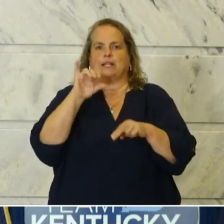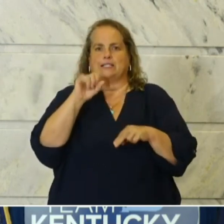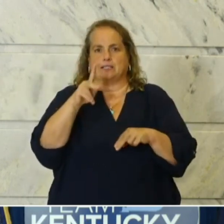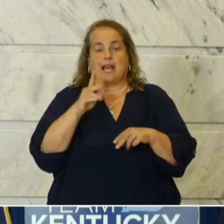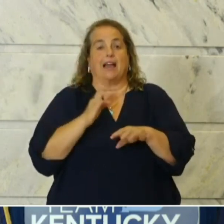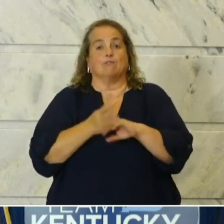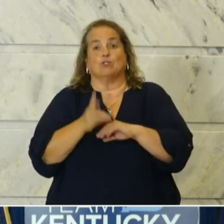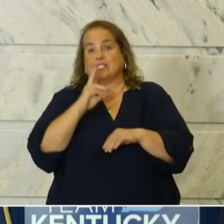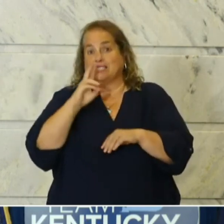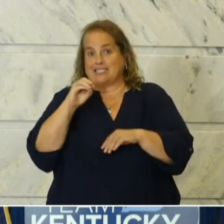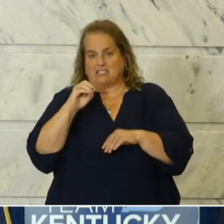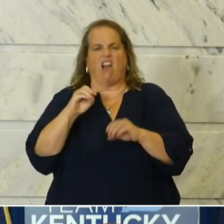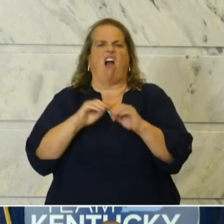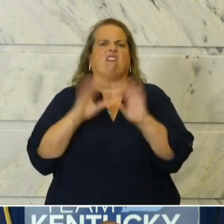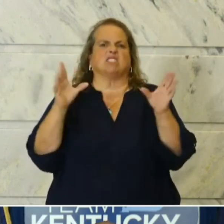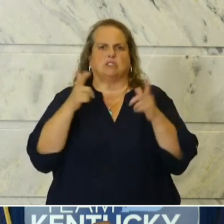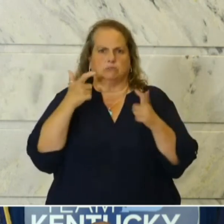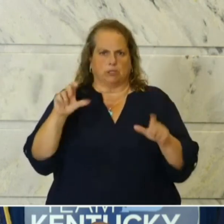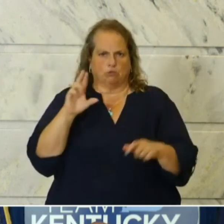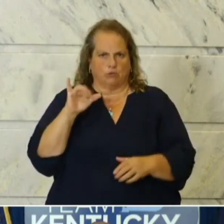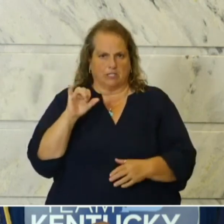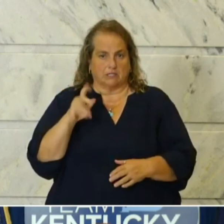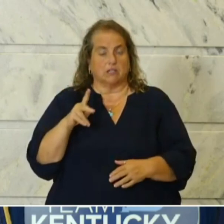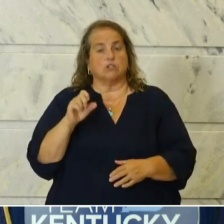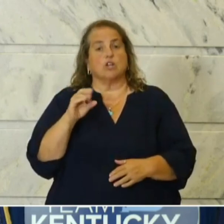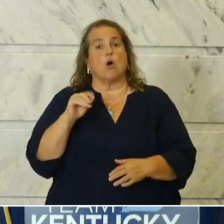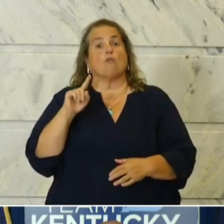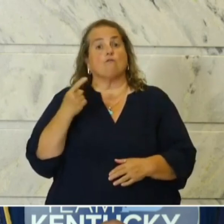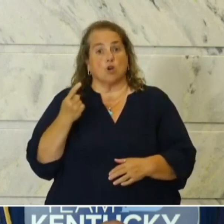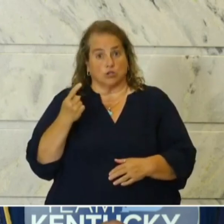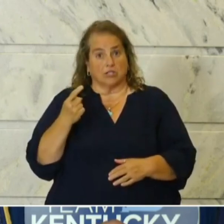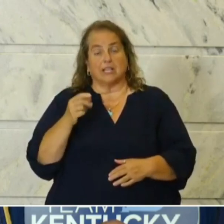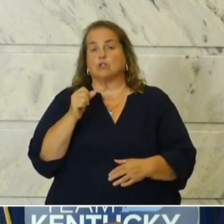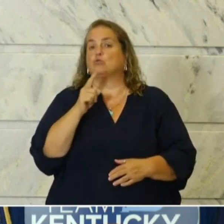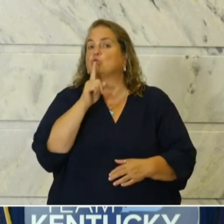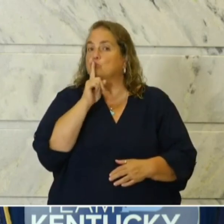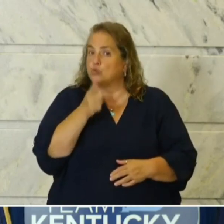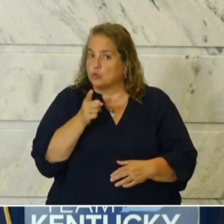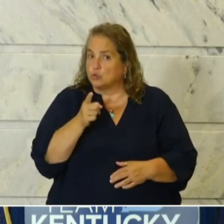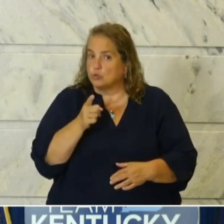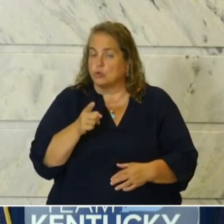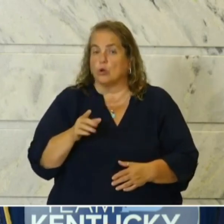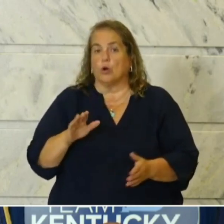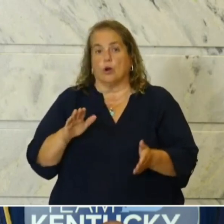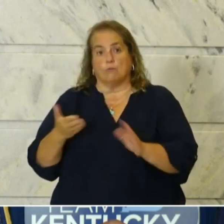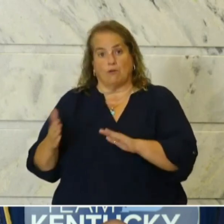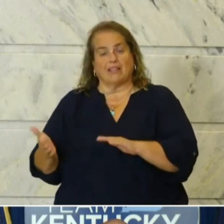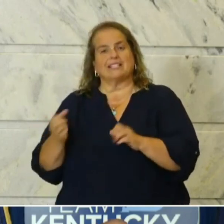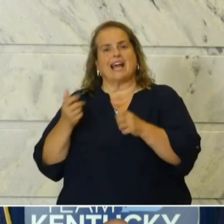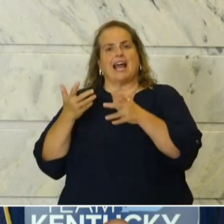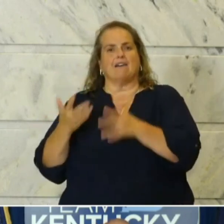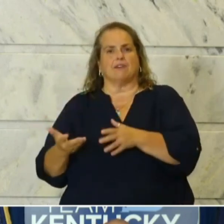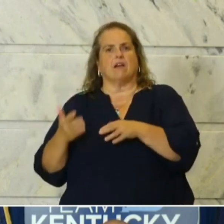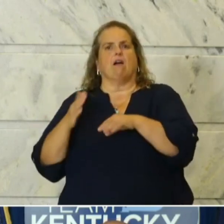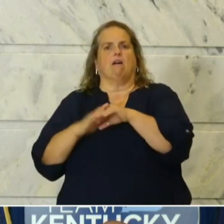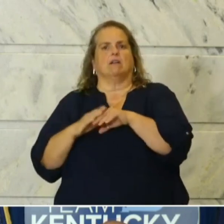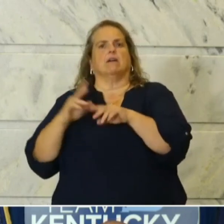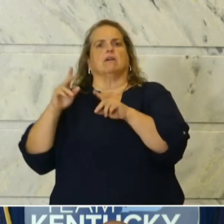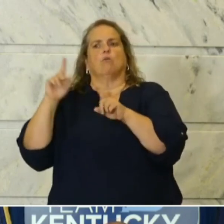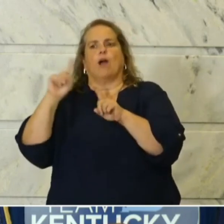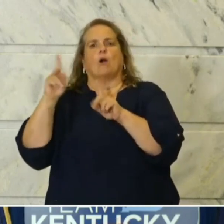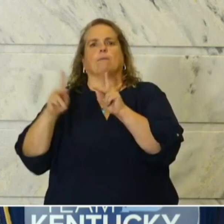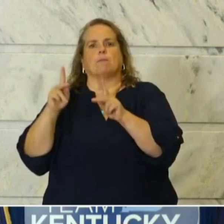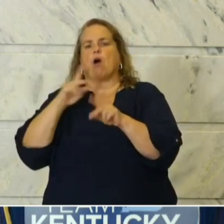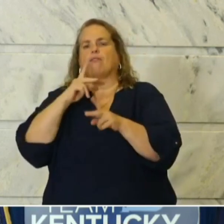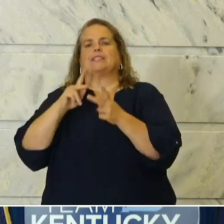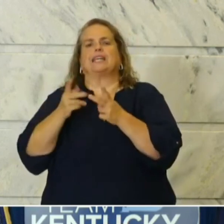at escalating risk. So first of all, yes, it's true that the mortality is heavily weighted towards people who are in the second